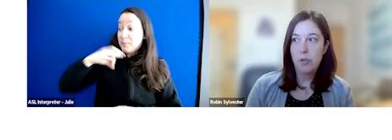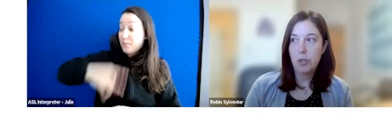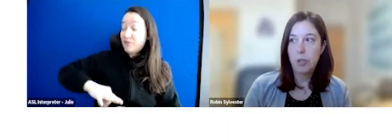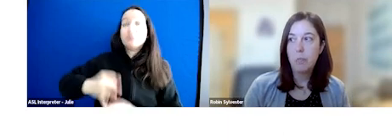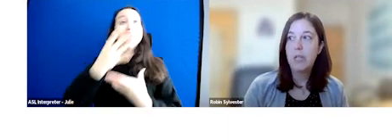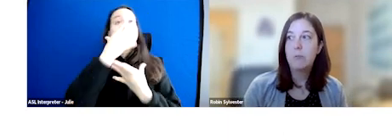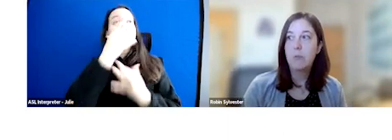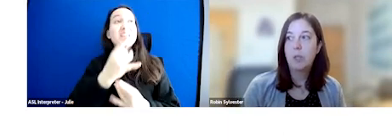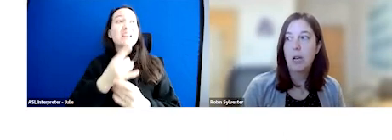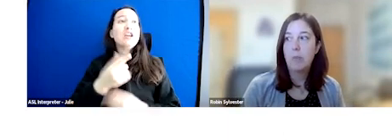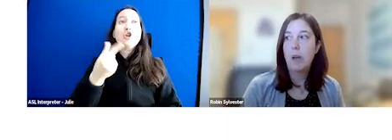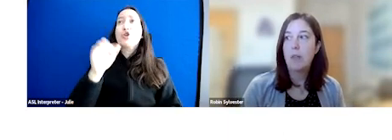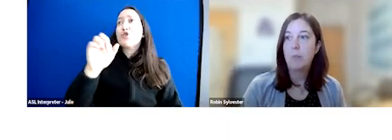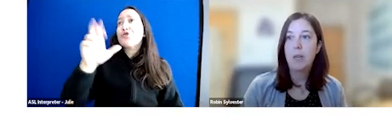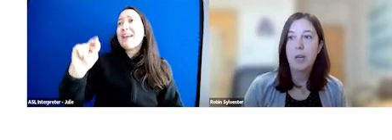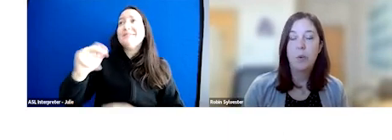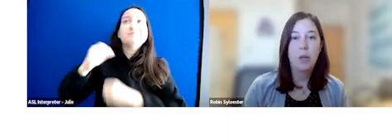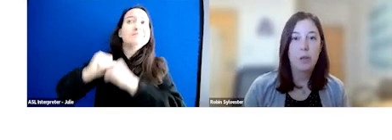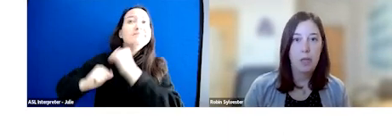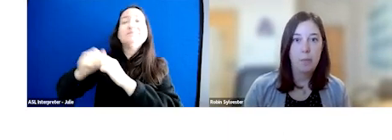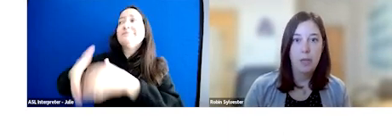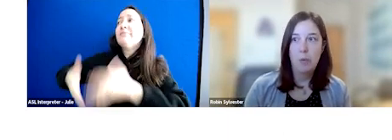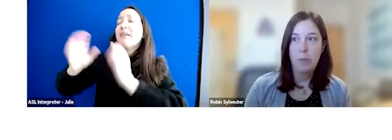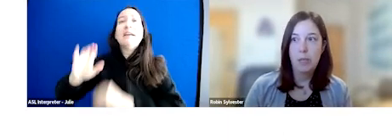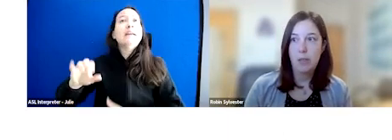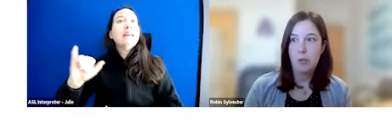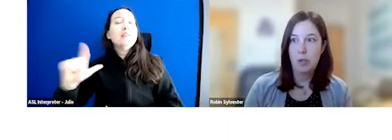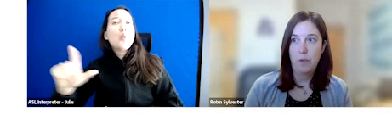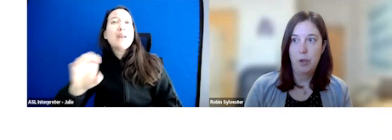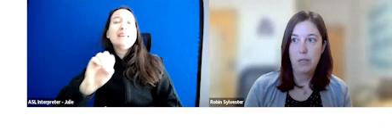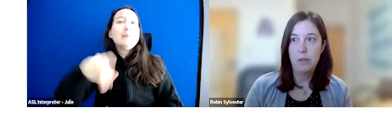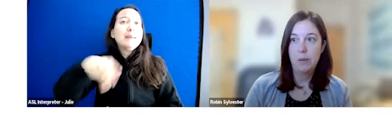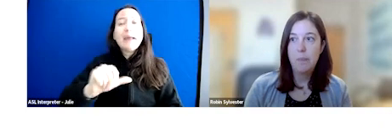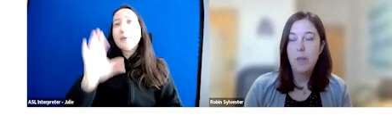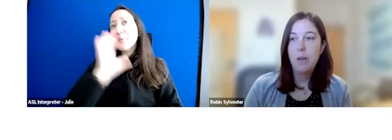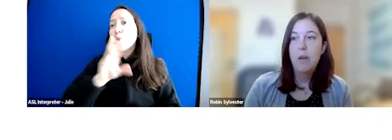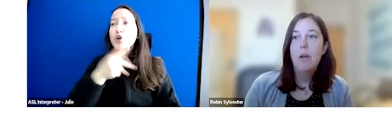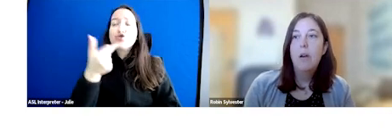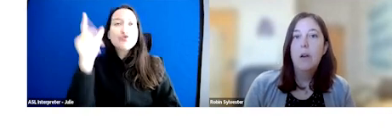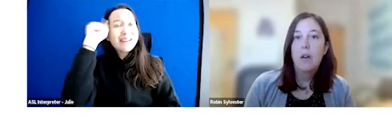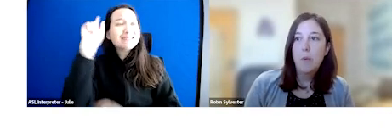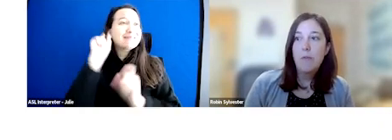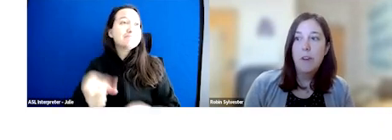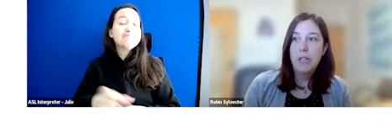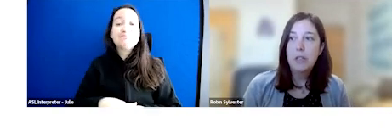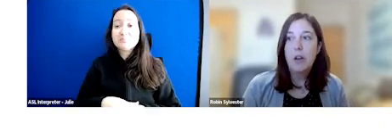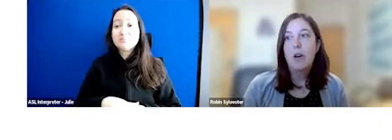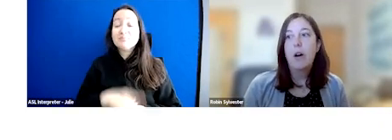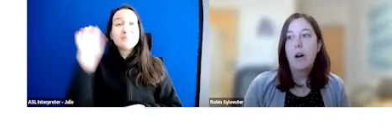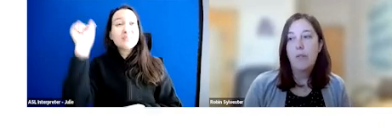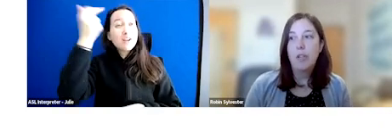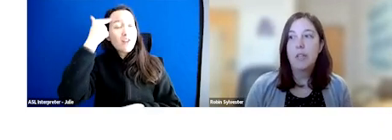green infrastructure might spend more time on the EPA or Illinois EPA website searching for grants. Government funding